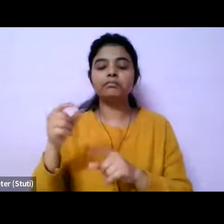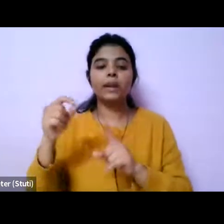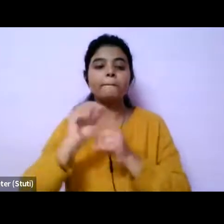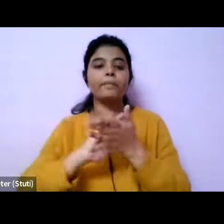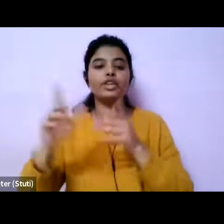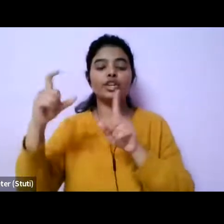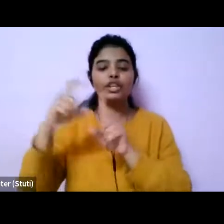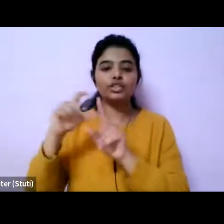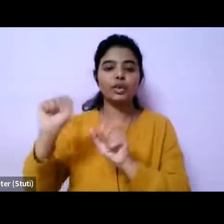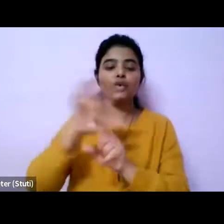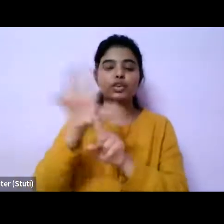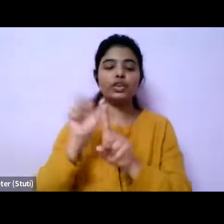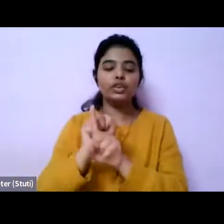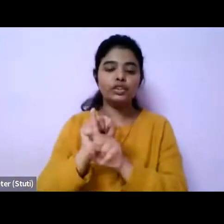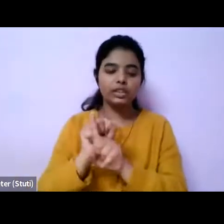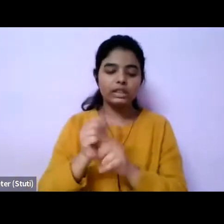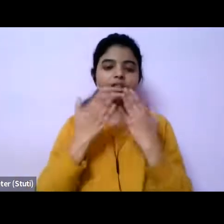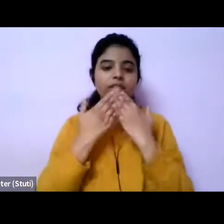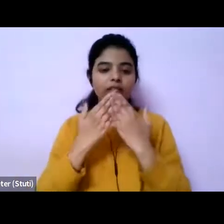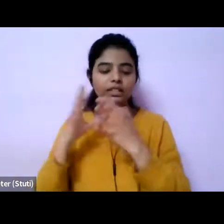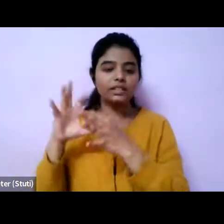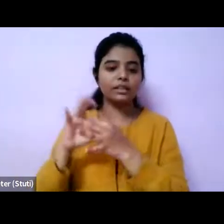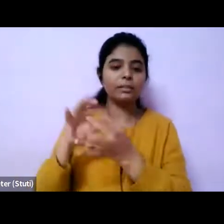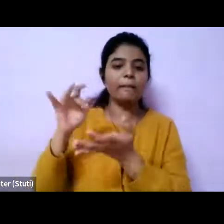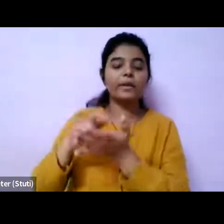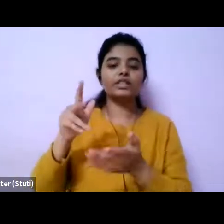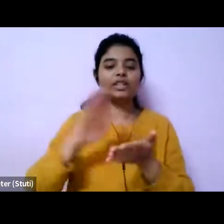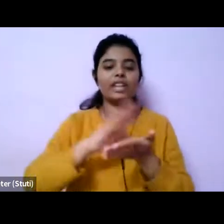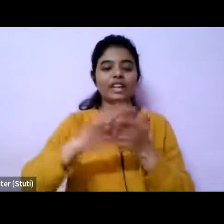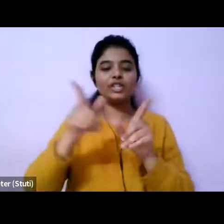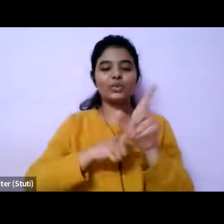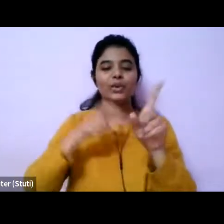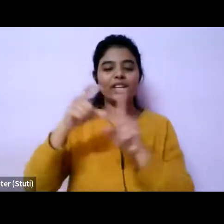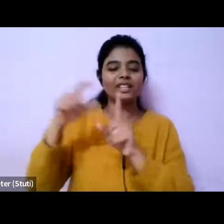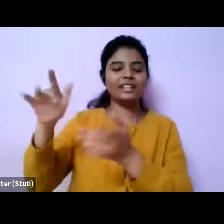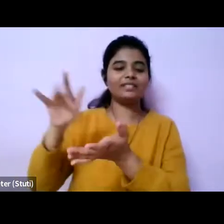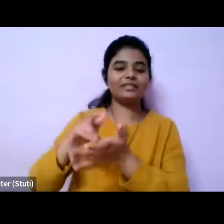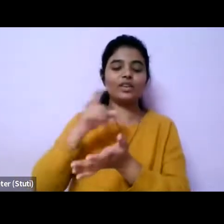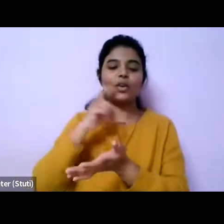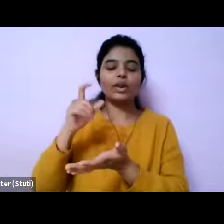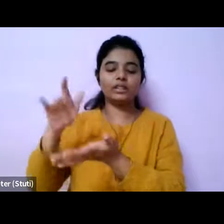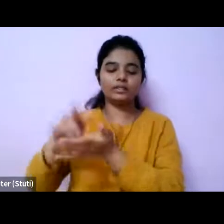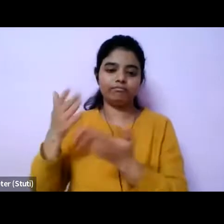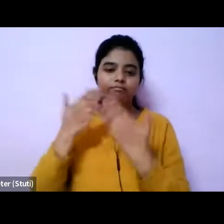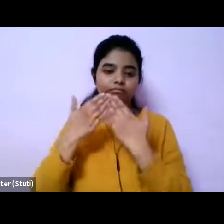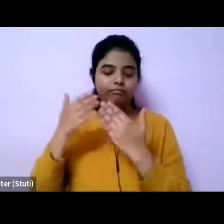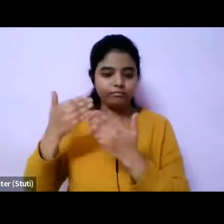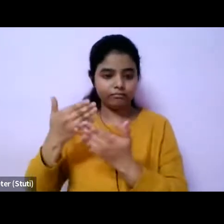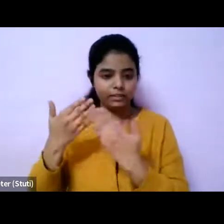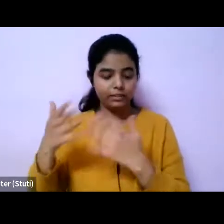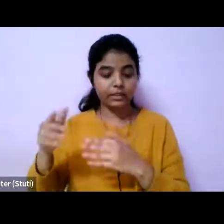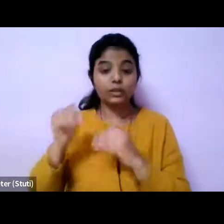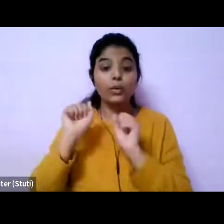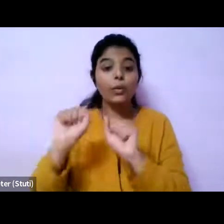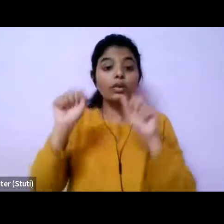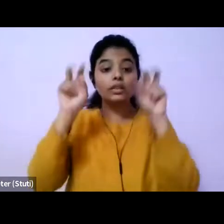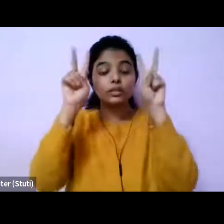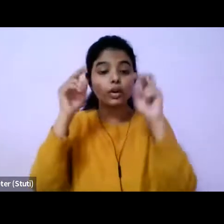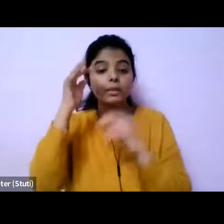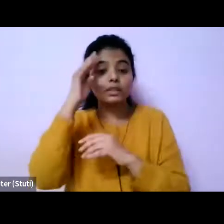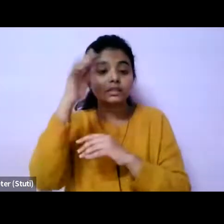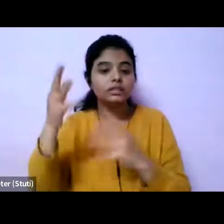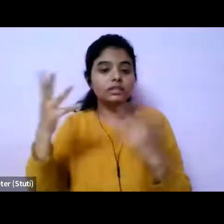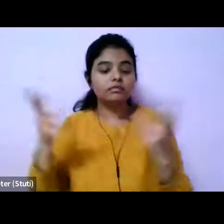Cultural Studies at BITS Pilani Hyderabad campus. Her proposed thesis examines